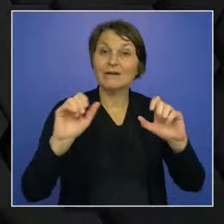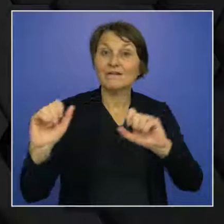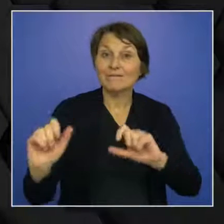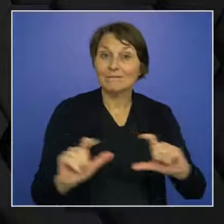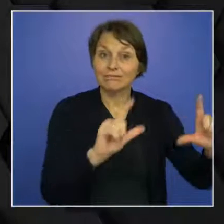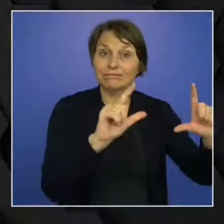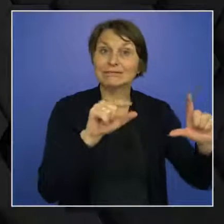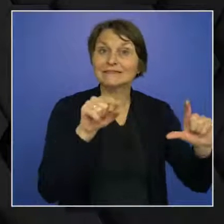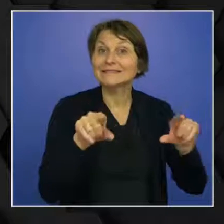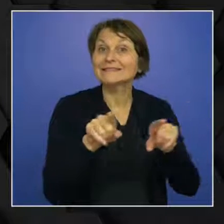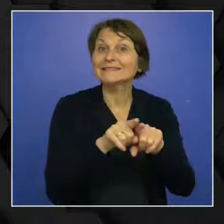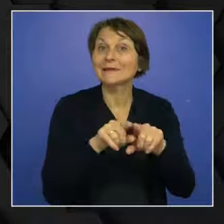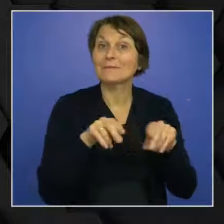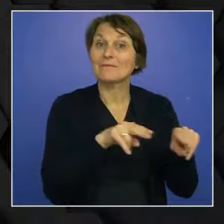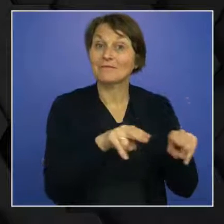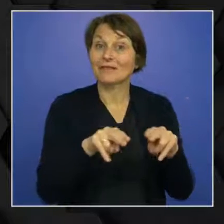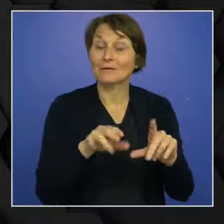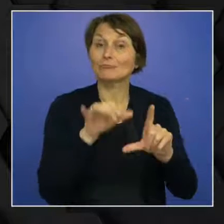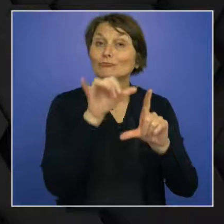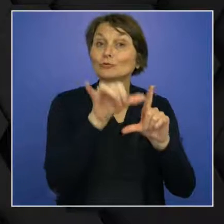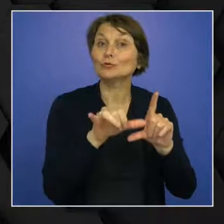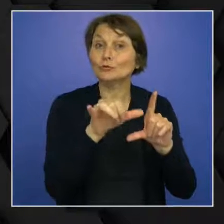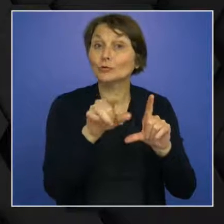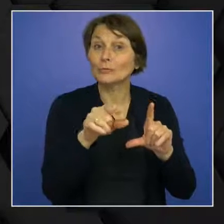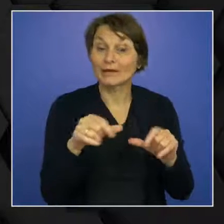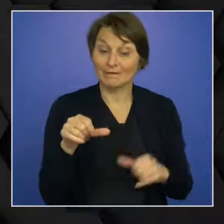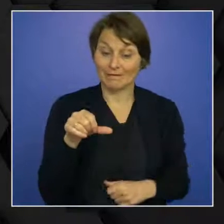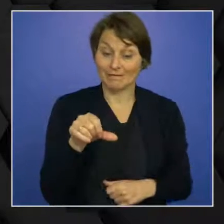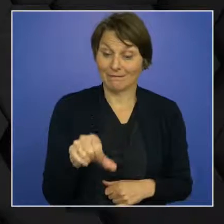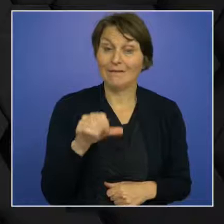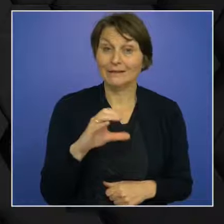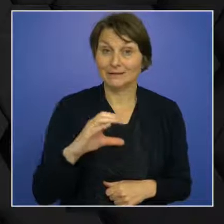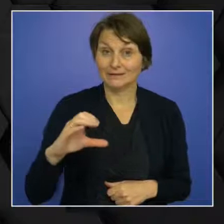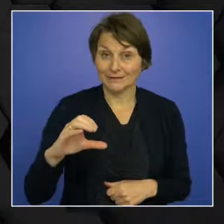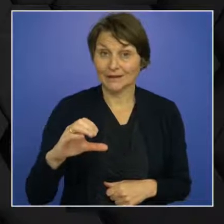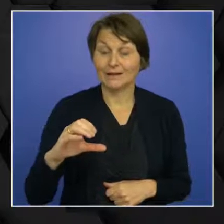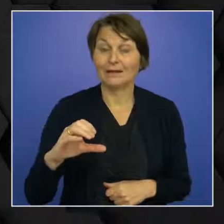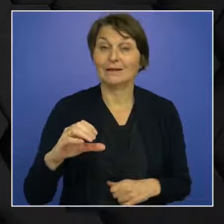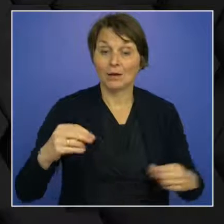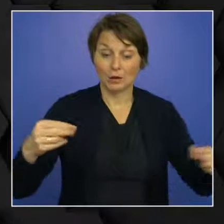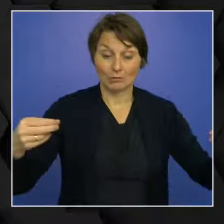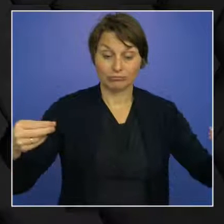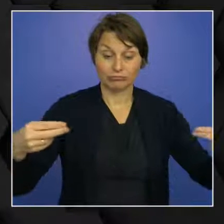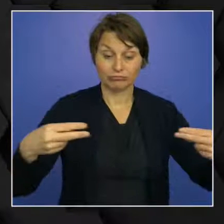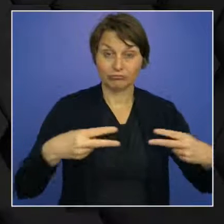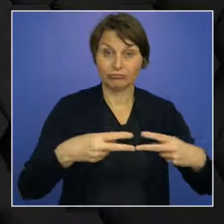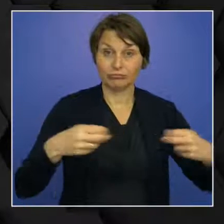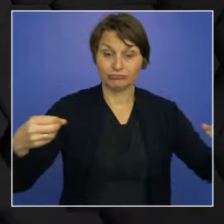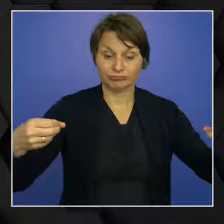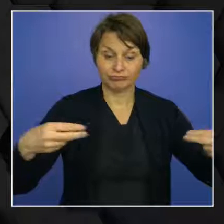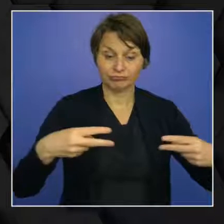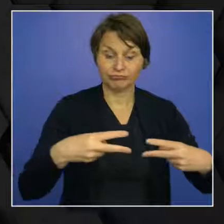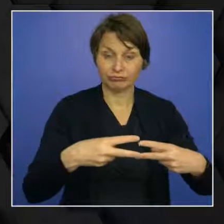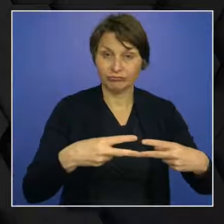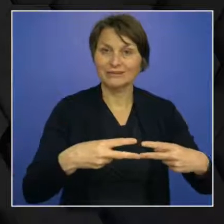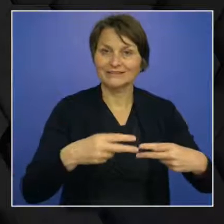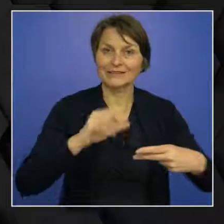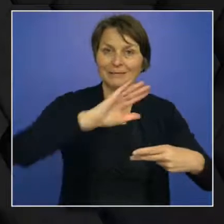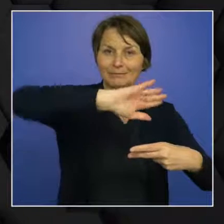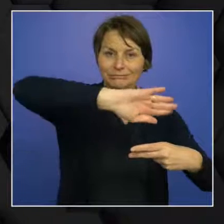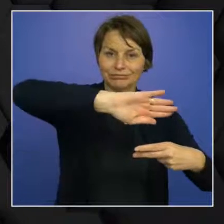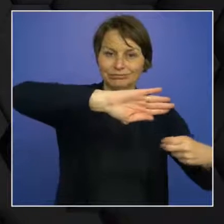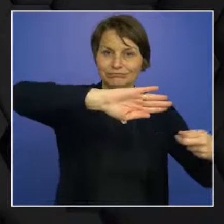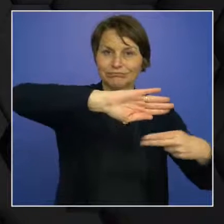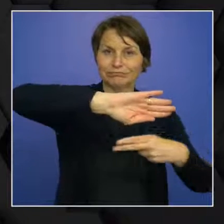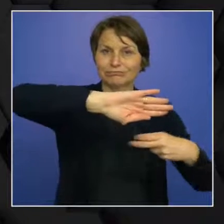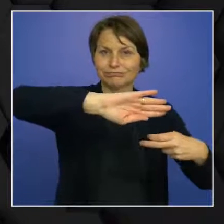on YouTube now. If you enable it, it should just go in that box under it. The second